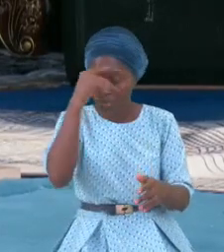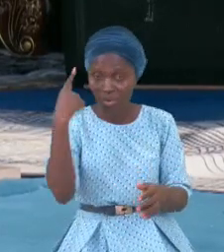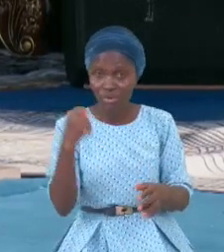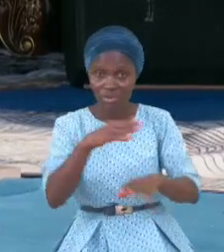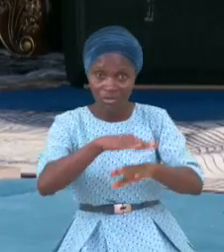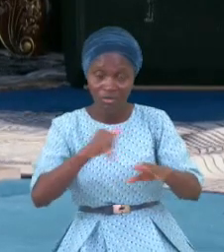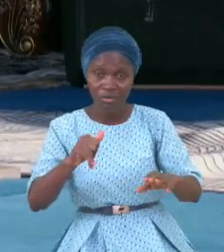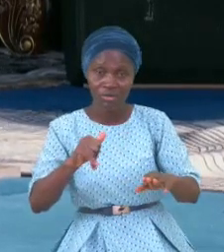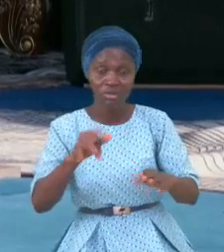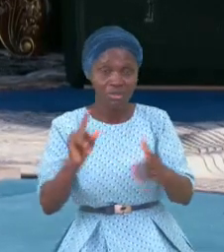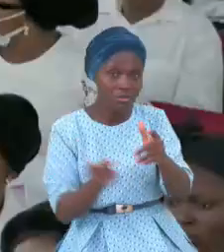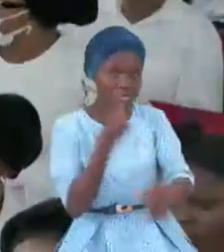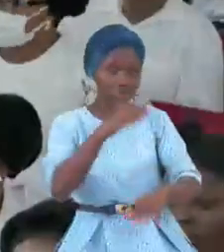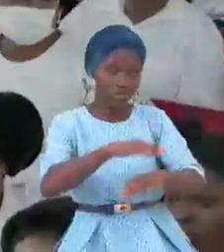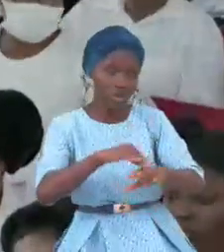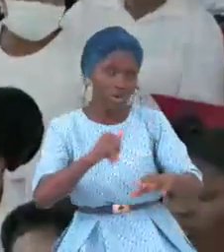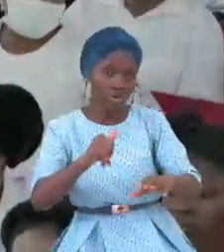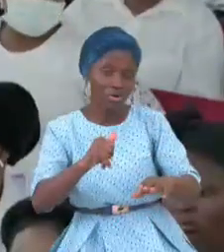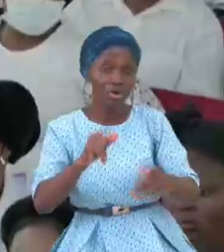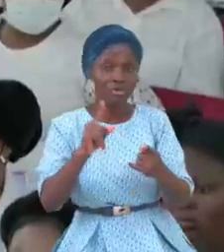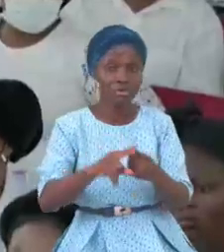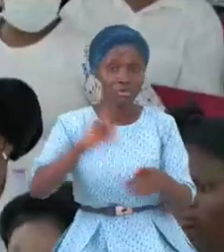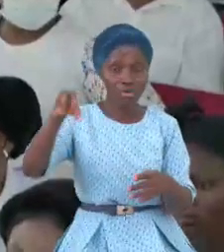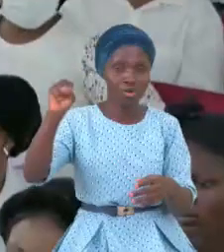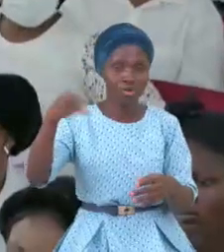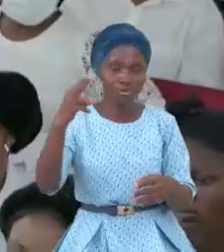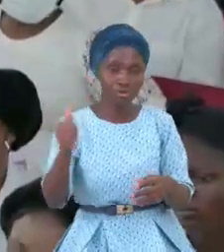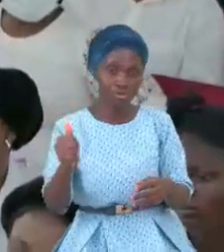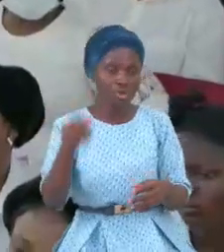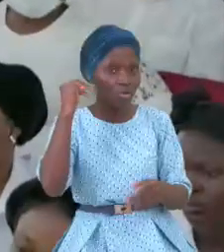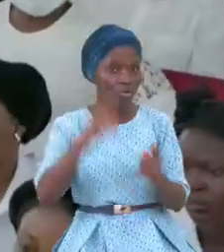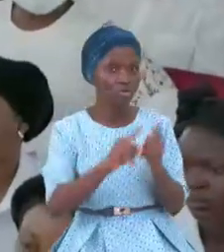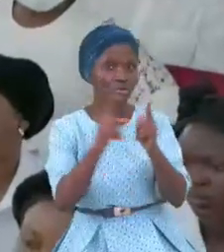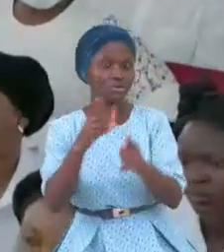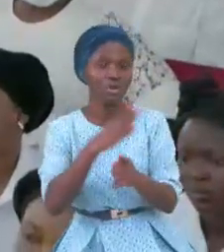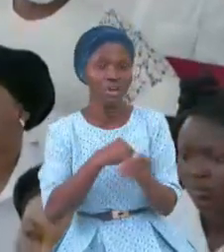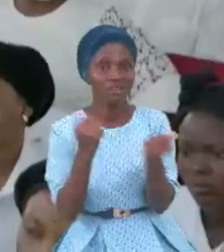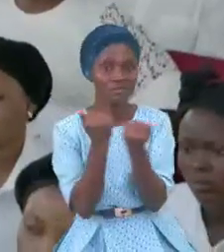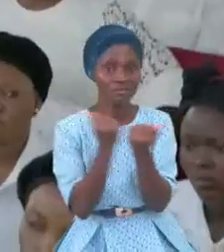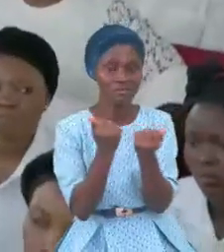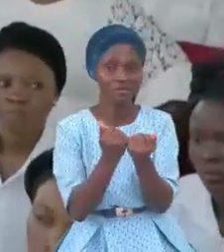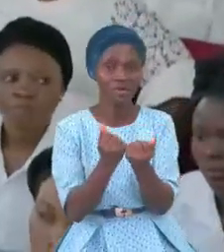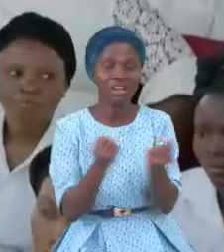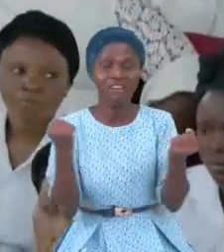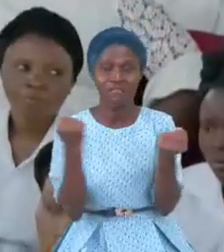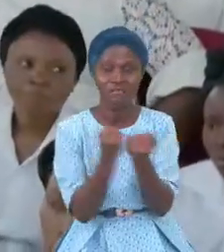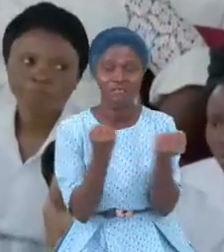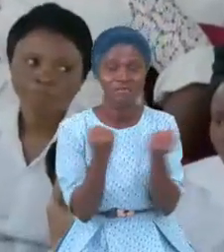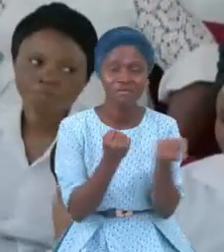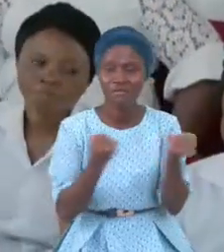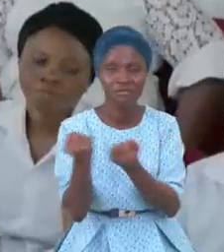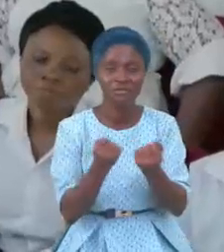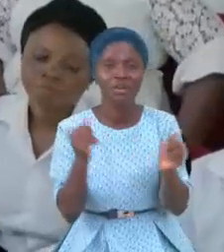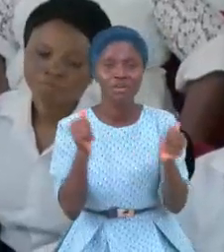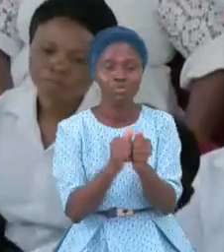and fight with Amalek. And when Moses lifted up the hand of the rod, Joshua